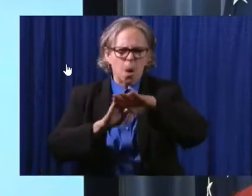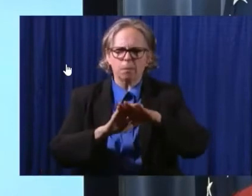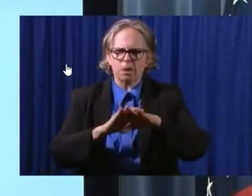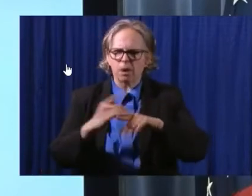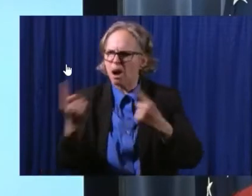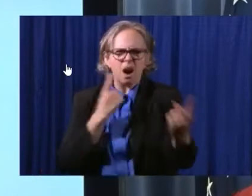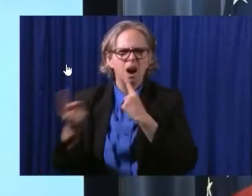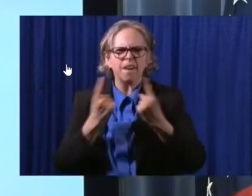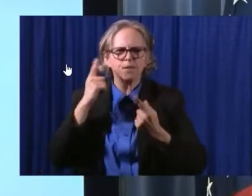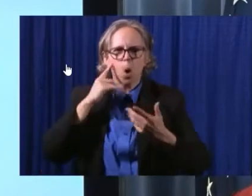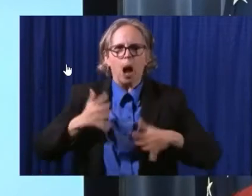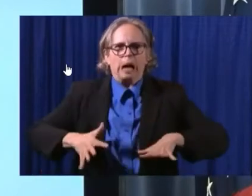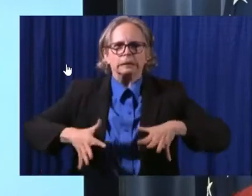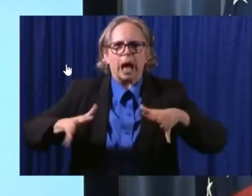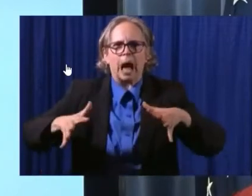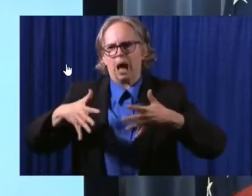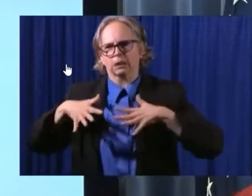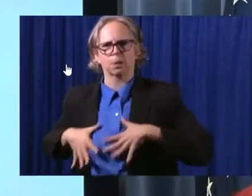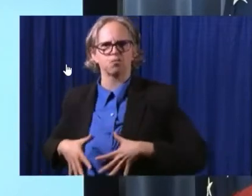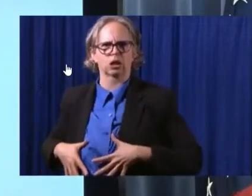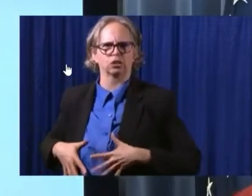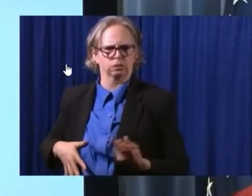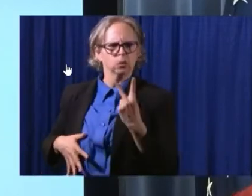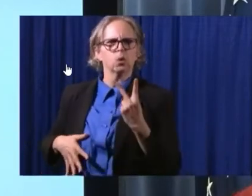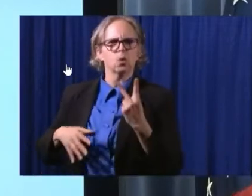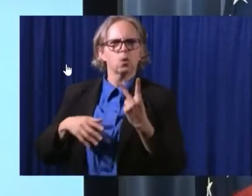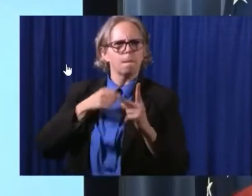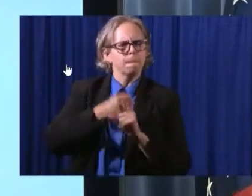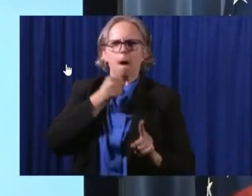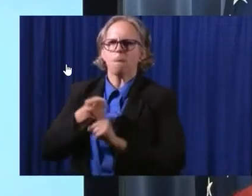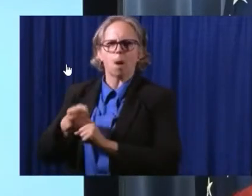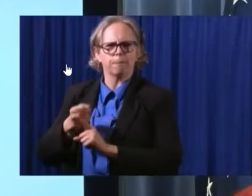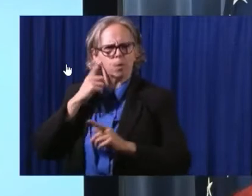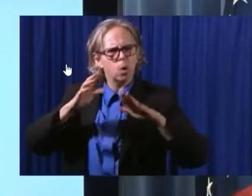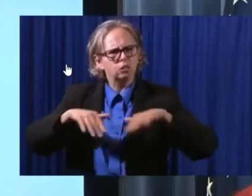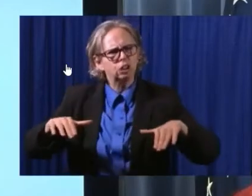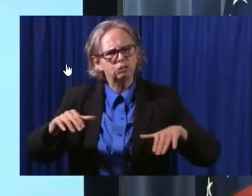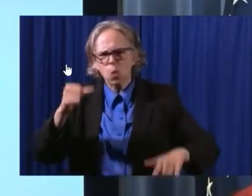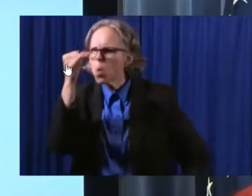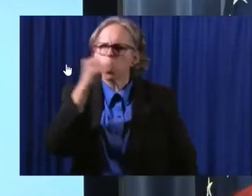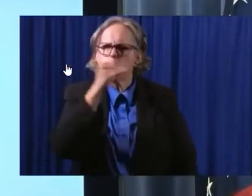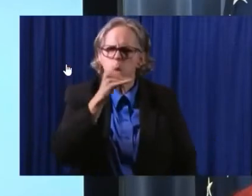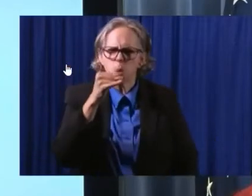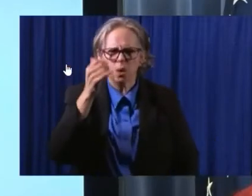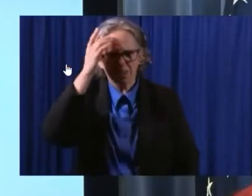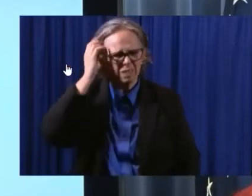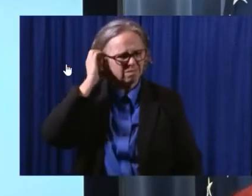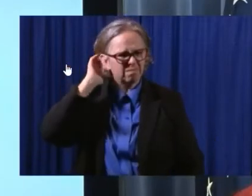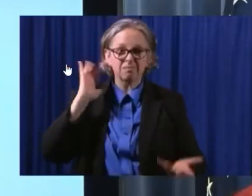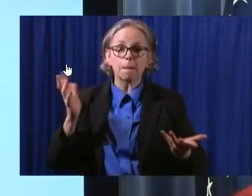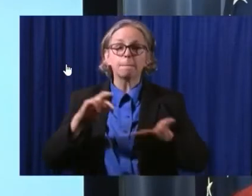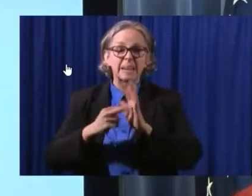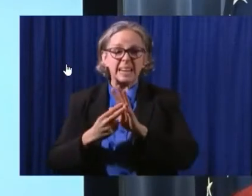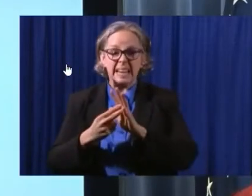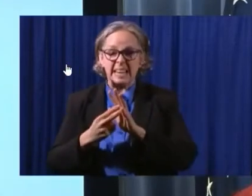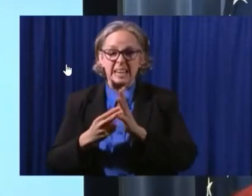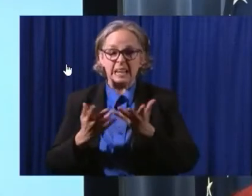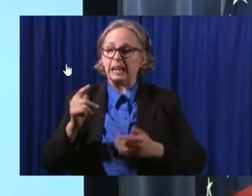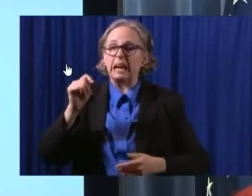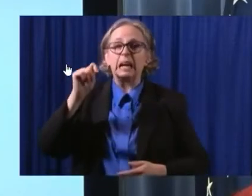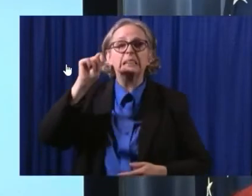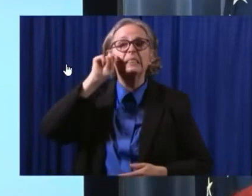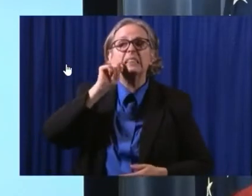quarantine. And these factors that, when severe, can lead to teen suicide attempts. We know there's some data